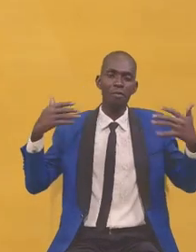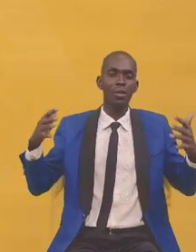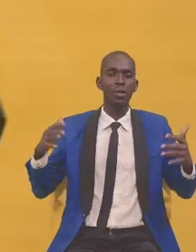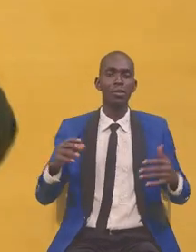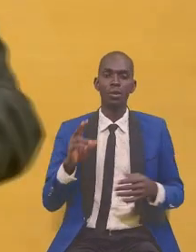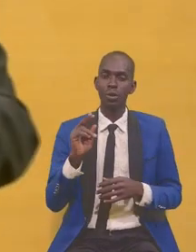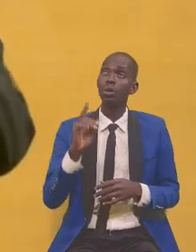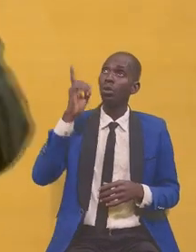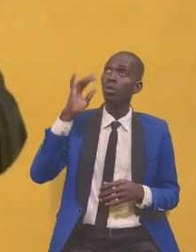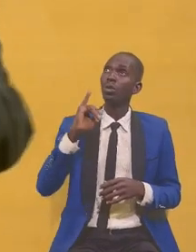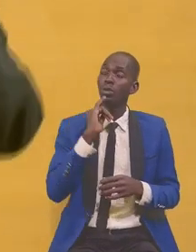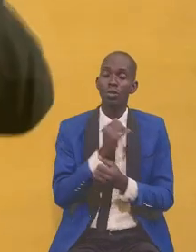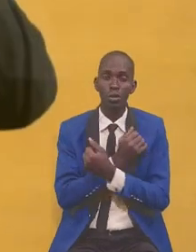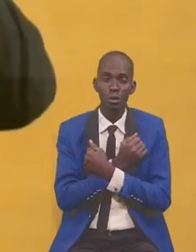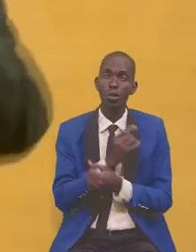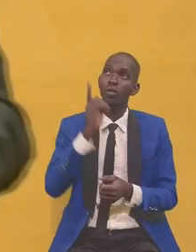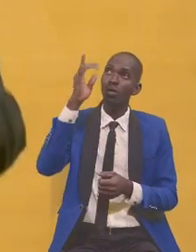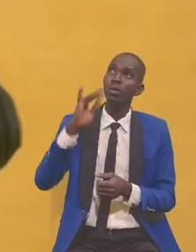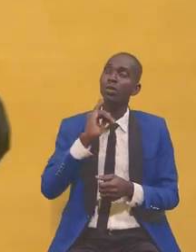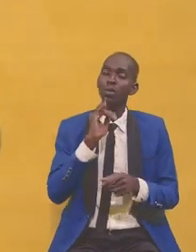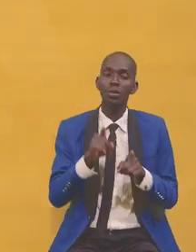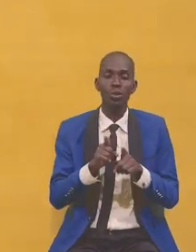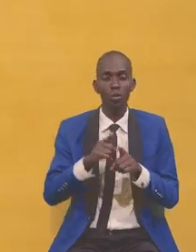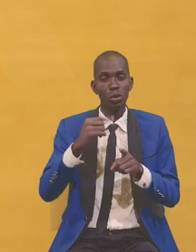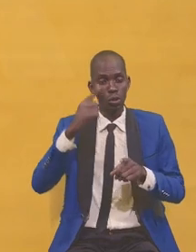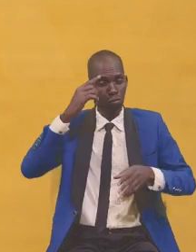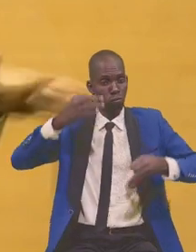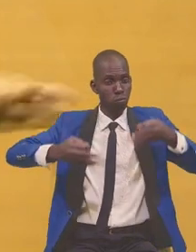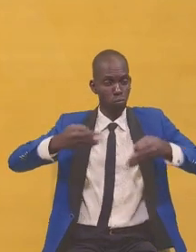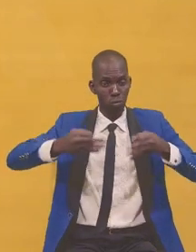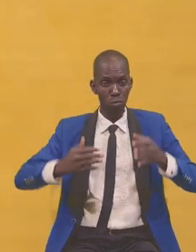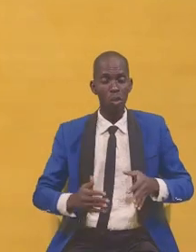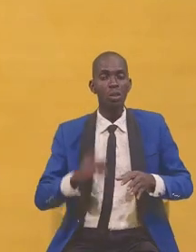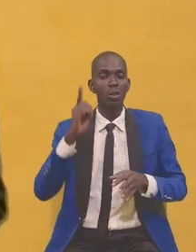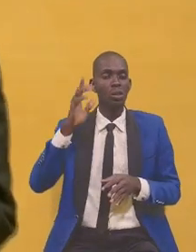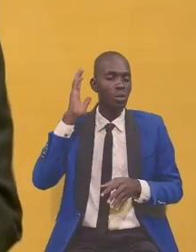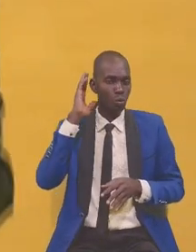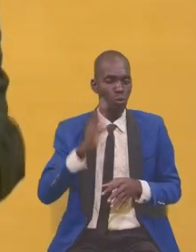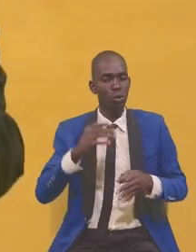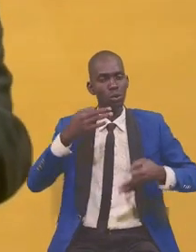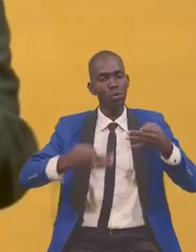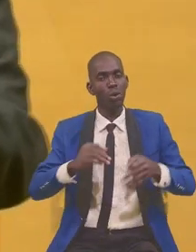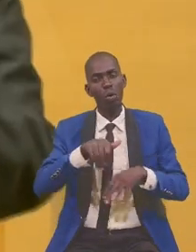sin. And so he that believeth not shall be damned. In